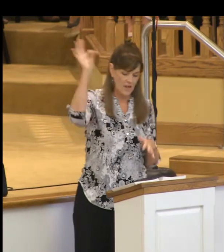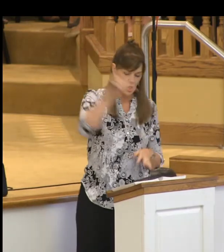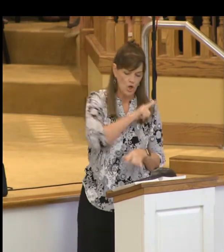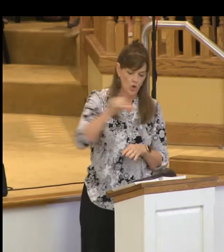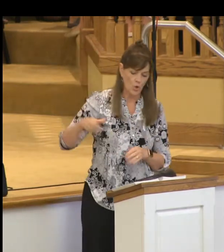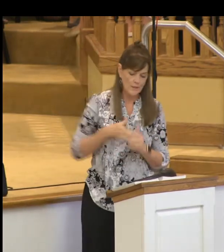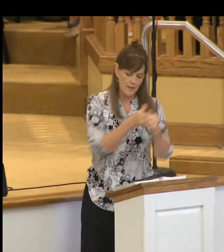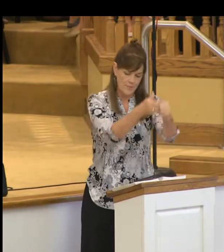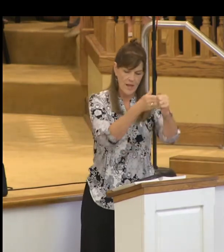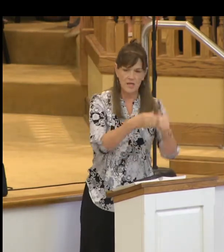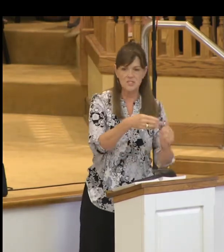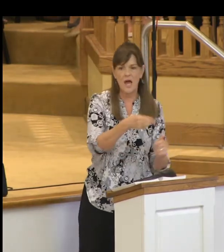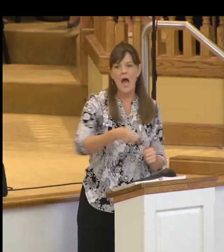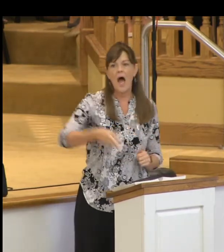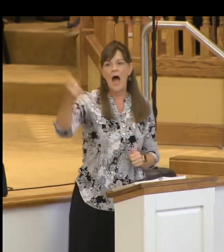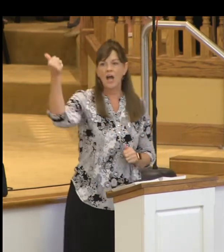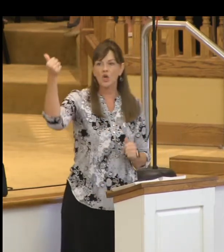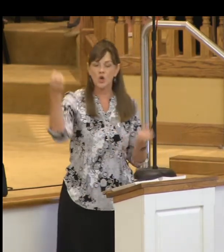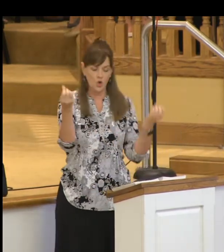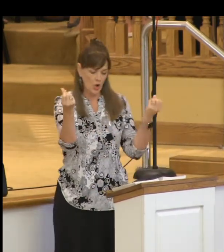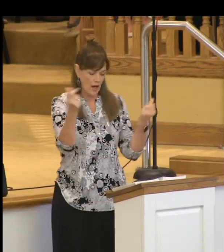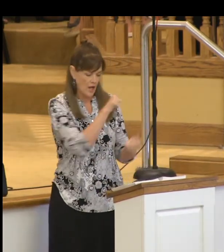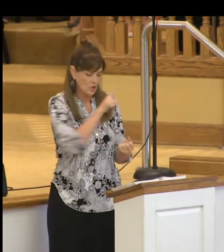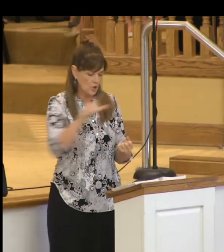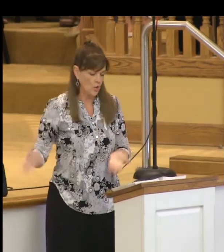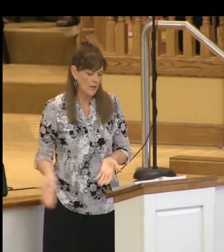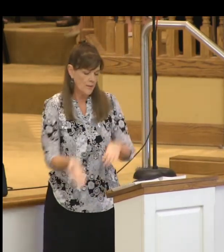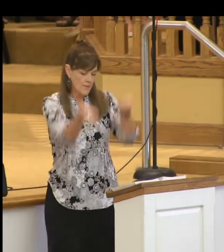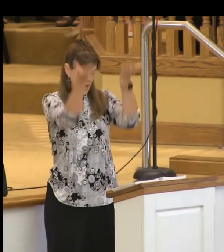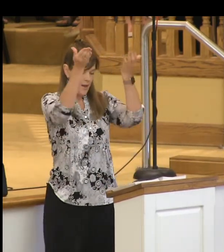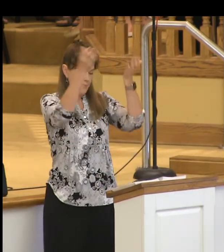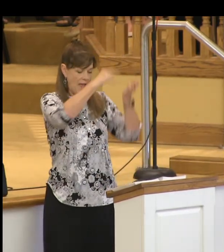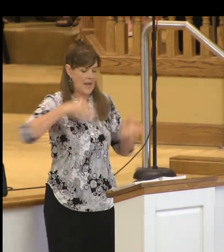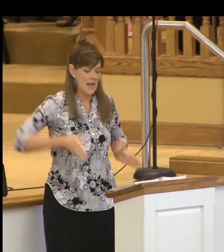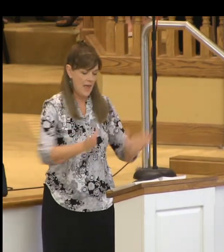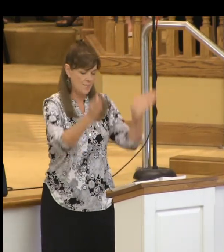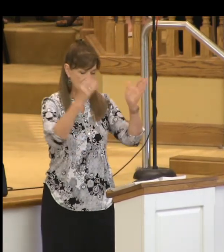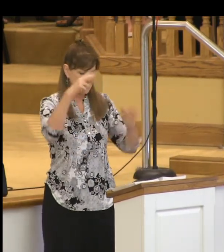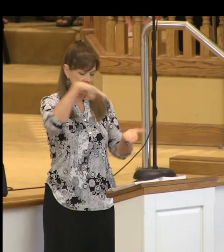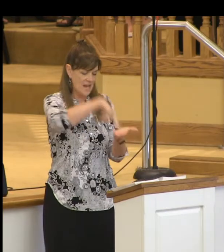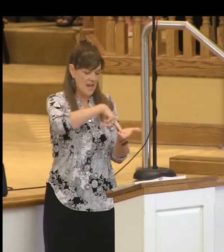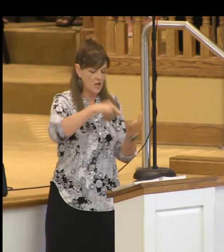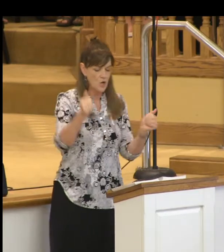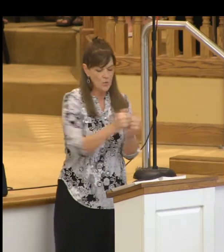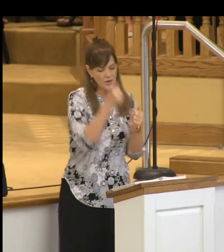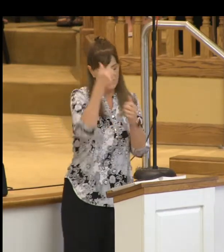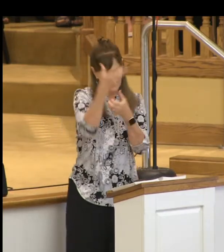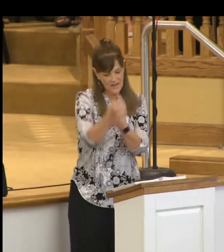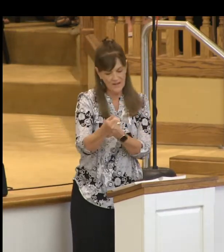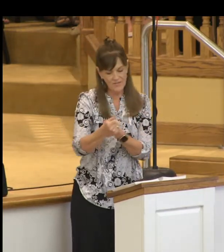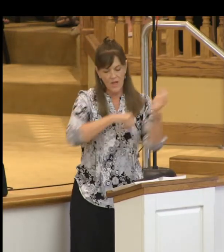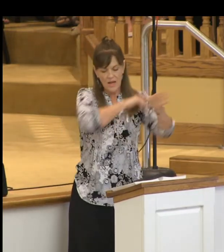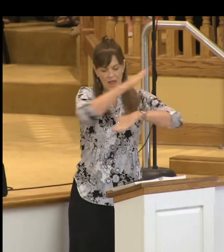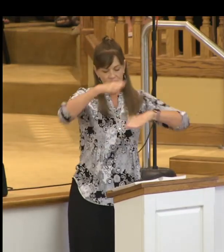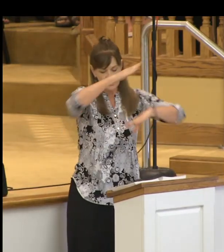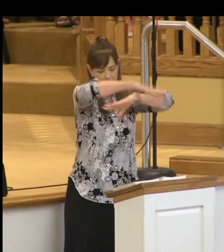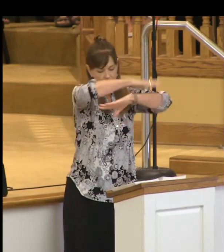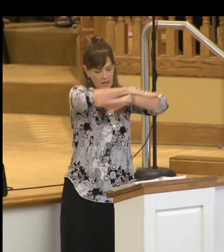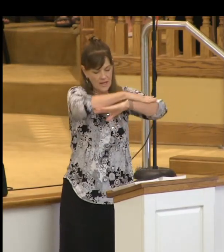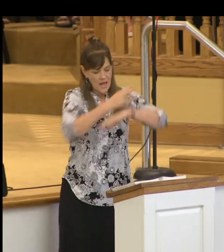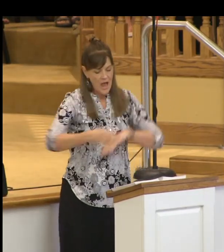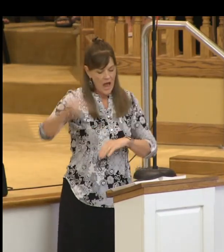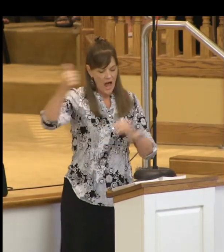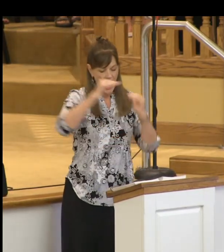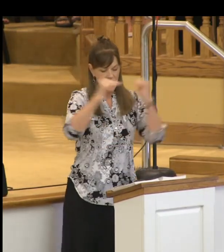feet on higher ground. Lord, lift me up and let me stand by faith on heaven's table